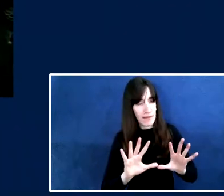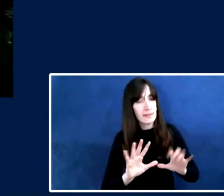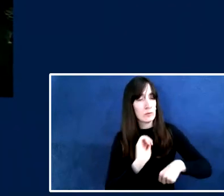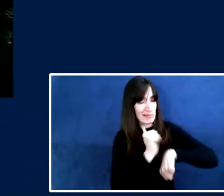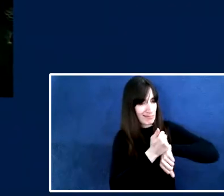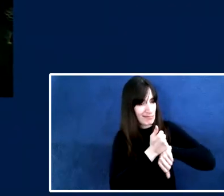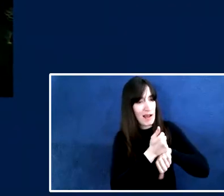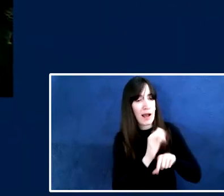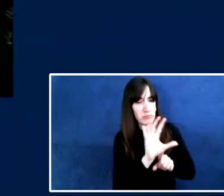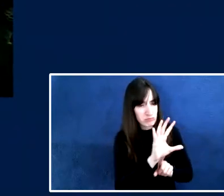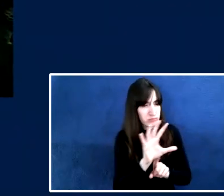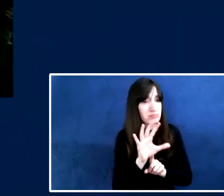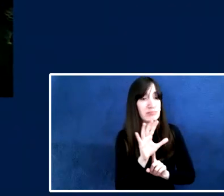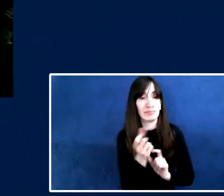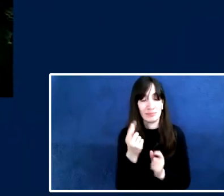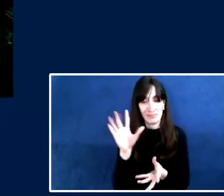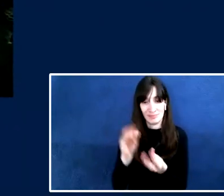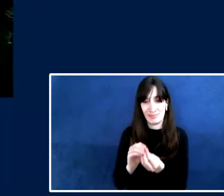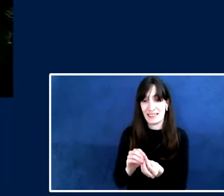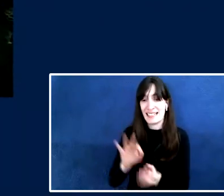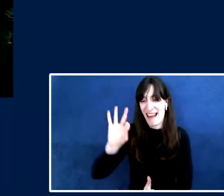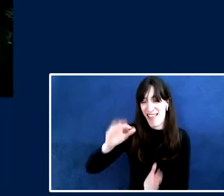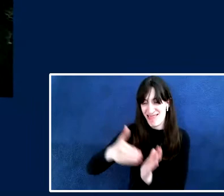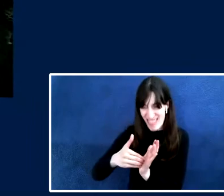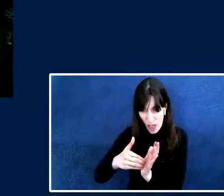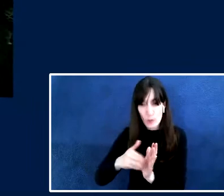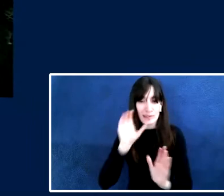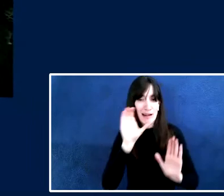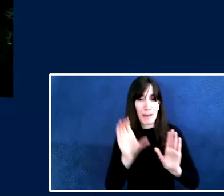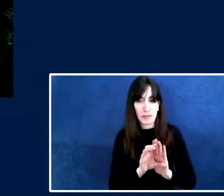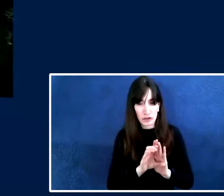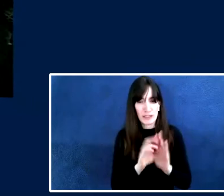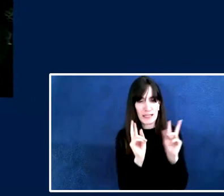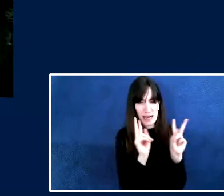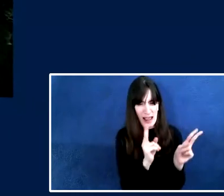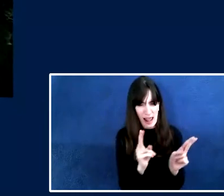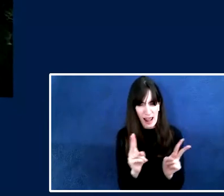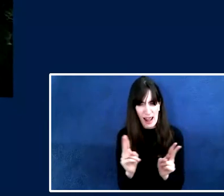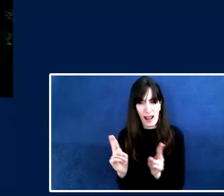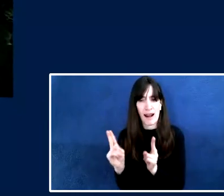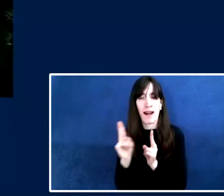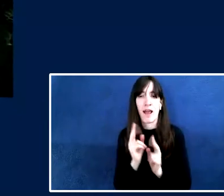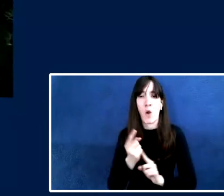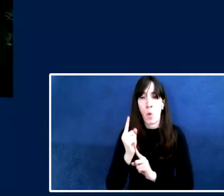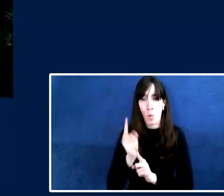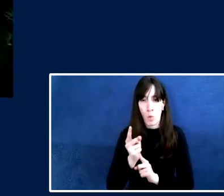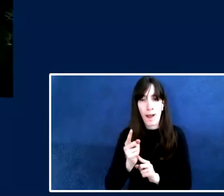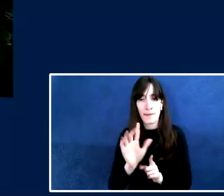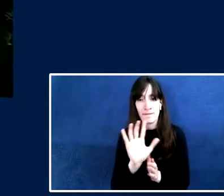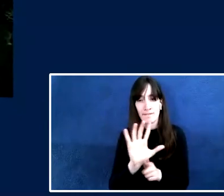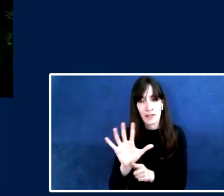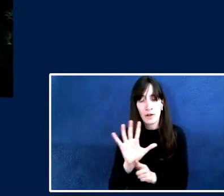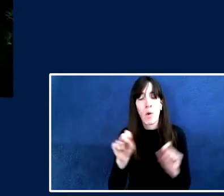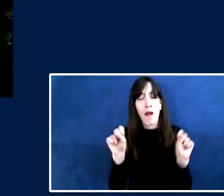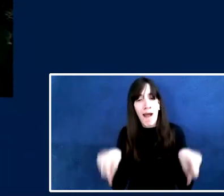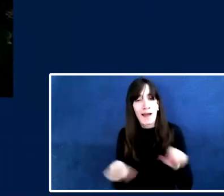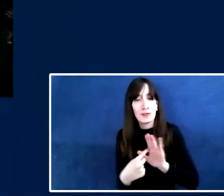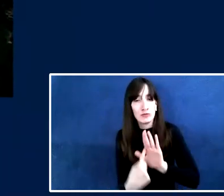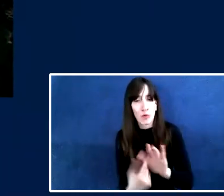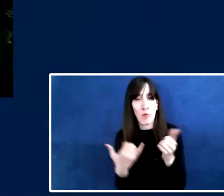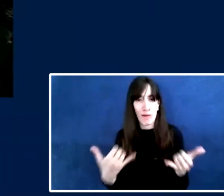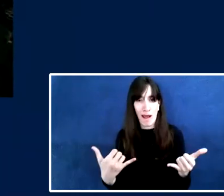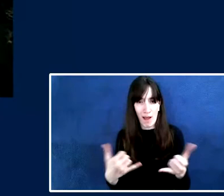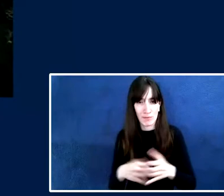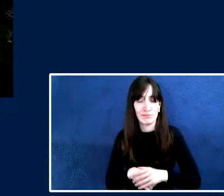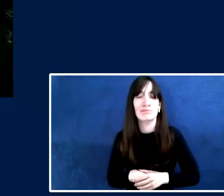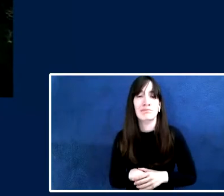roughly 9,000 images from that deployment and compressed them into a 1-minute video that I'm going to be able to show you now. And